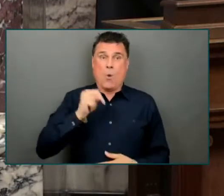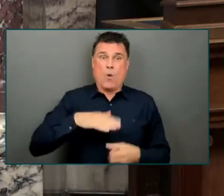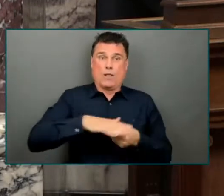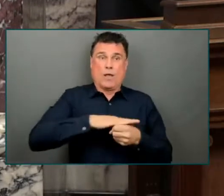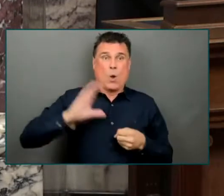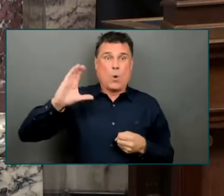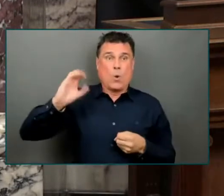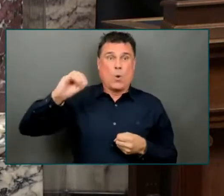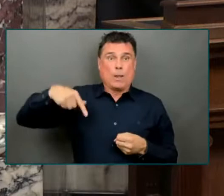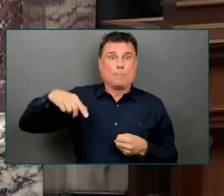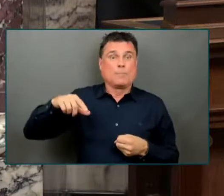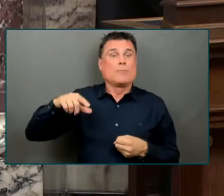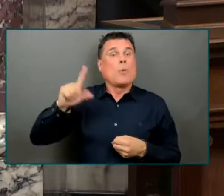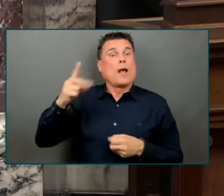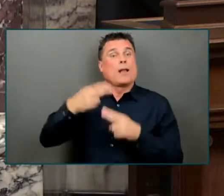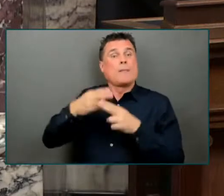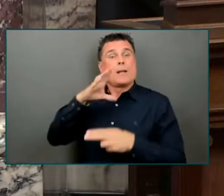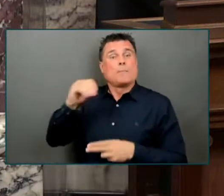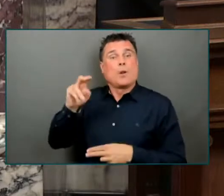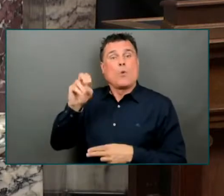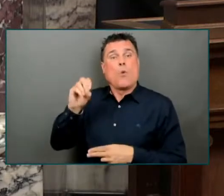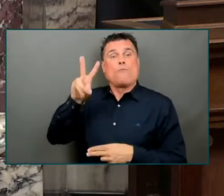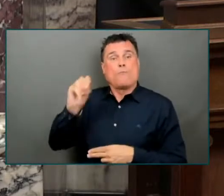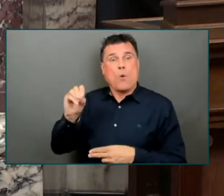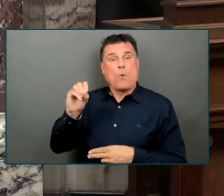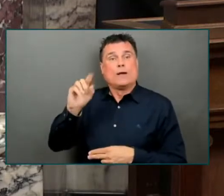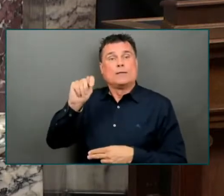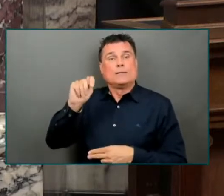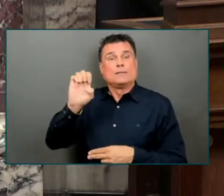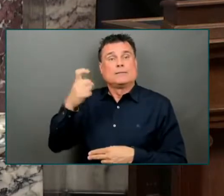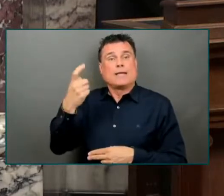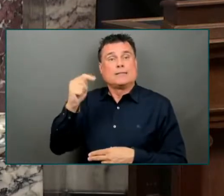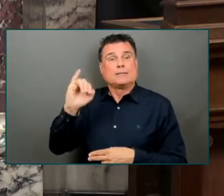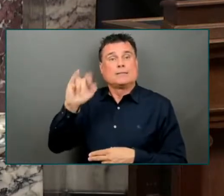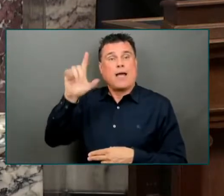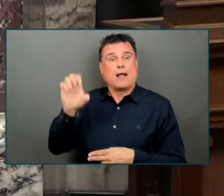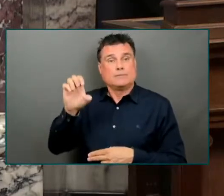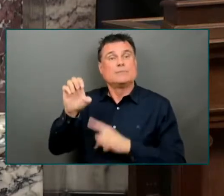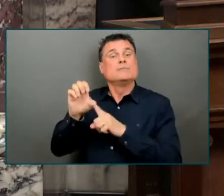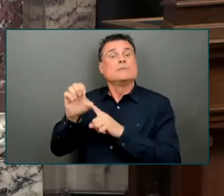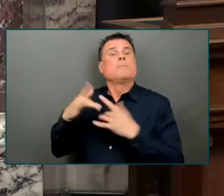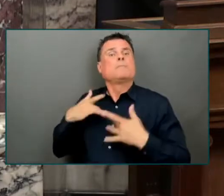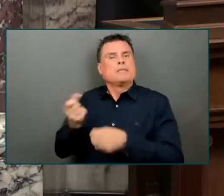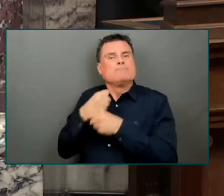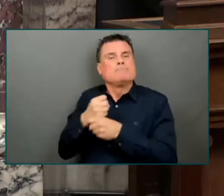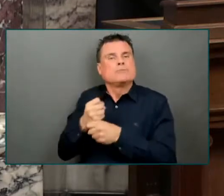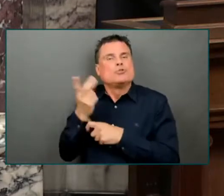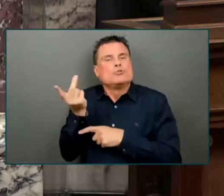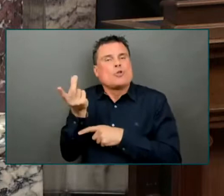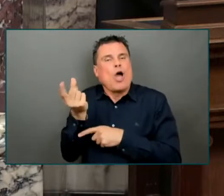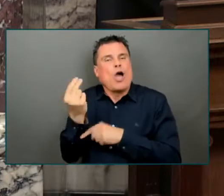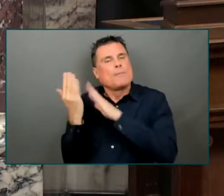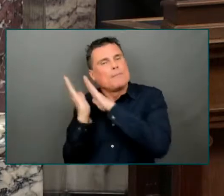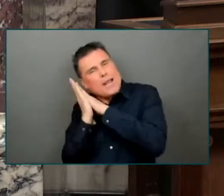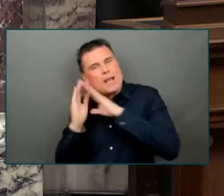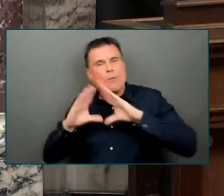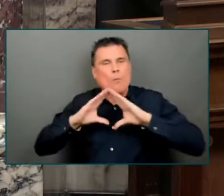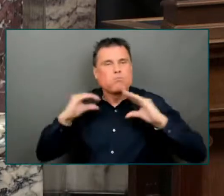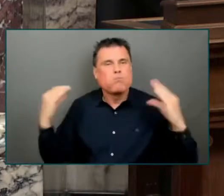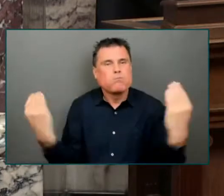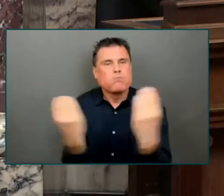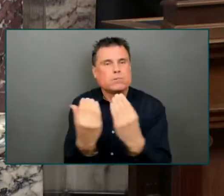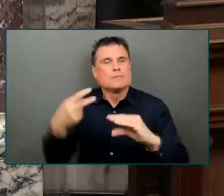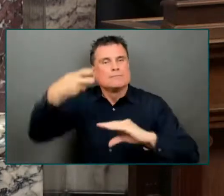the first made-in-Canada manufacturer of N95 masks. And of course, there were countless others who checked in on